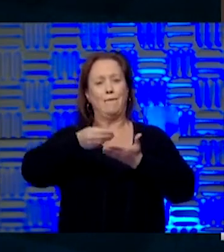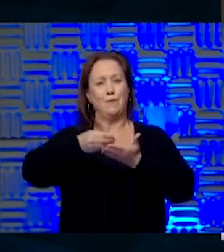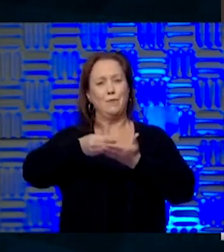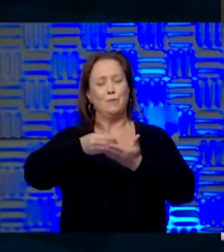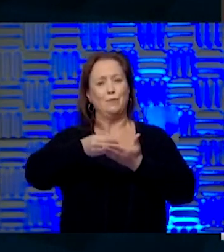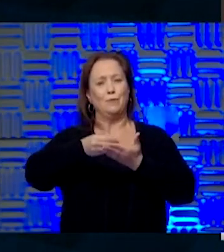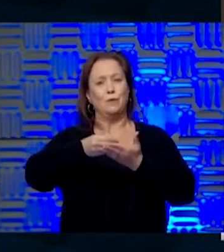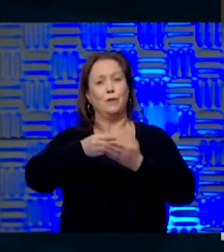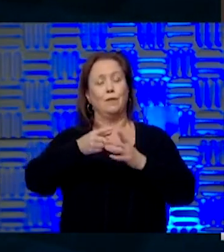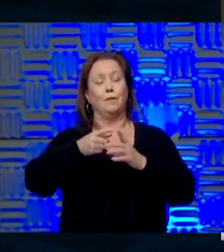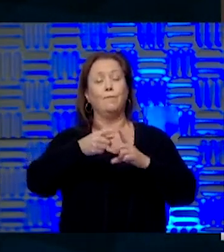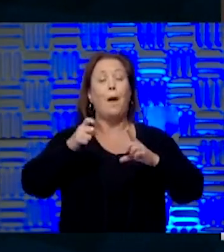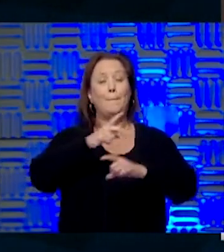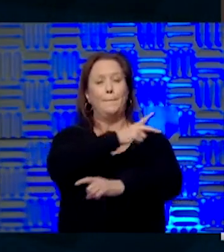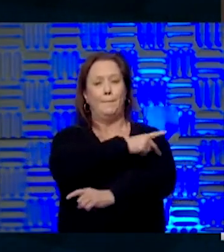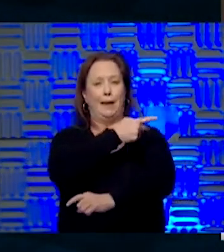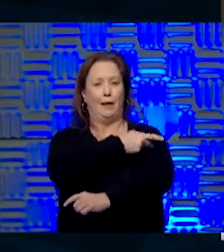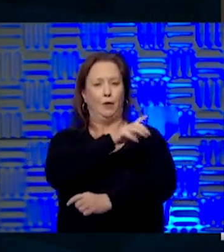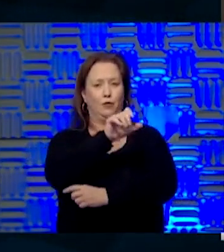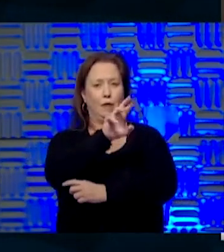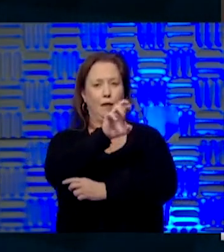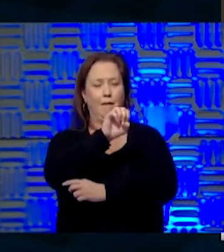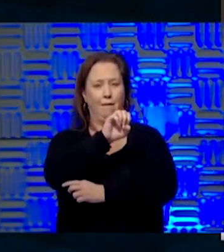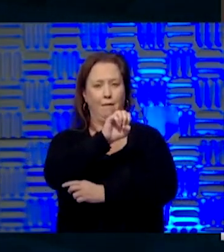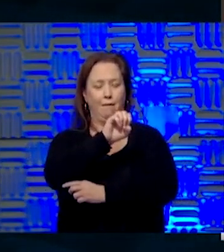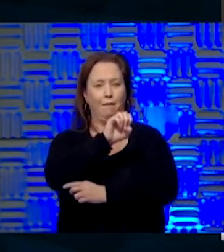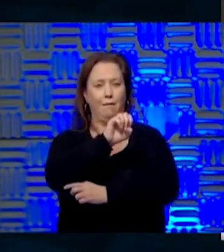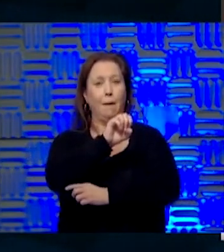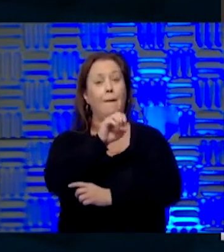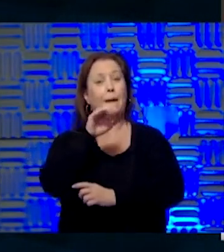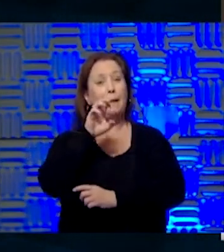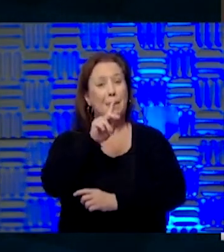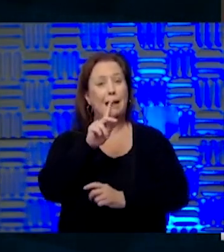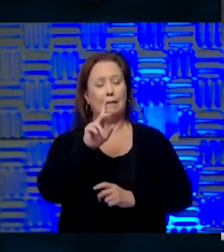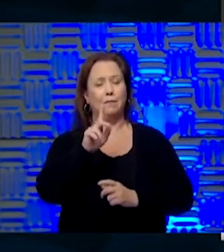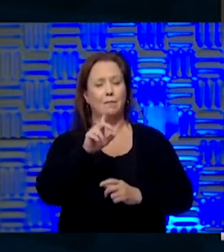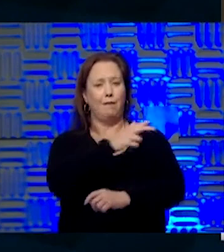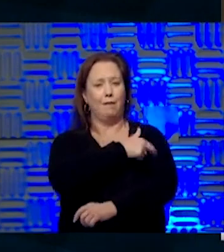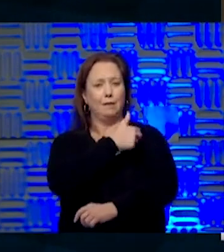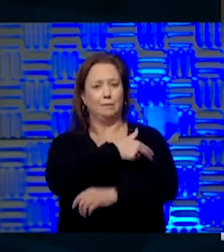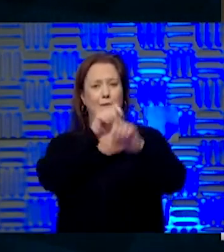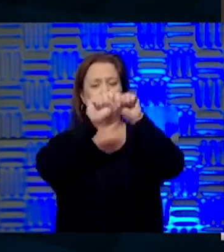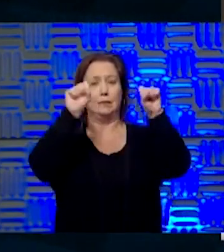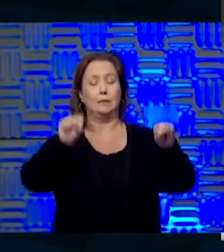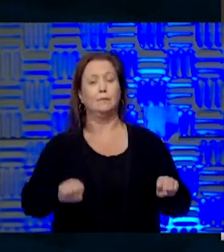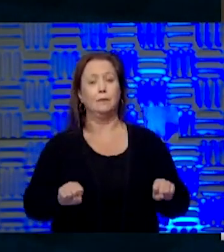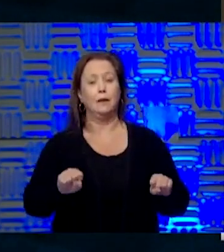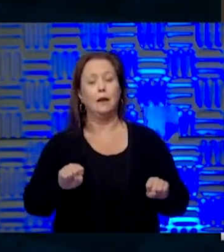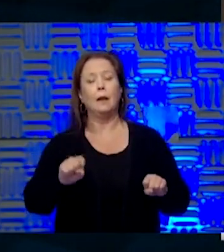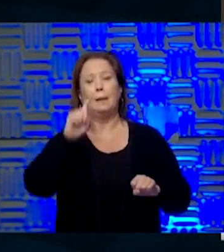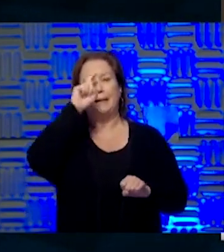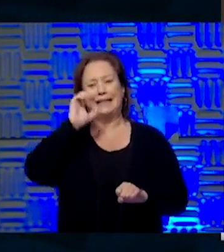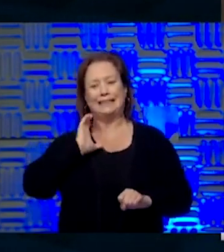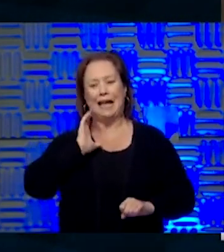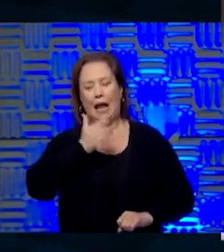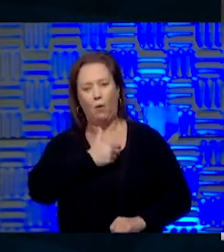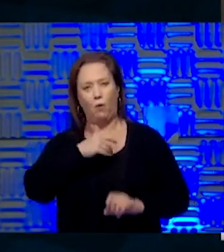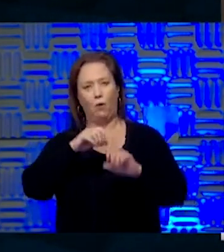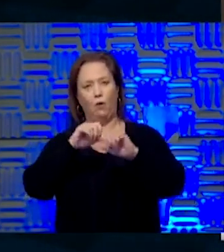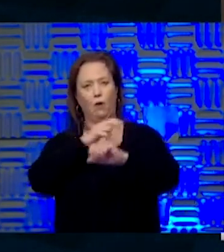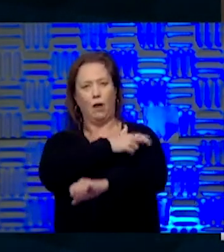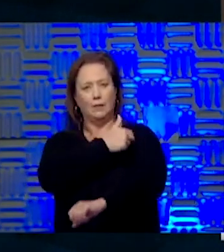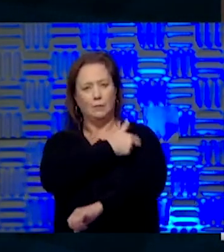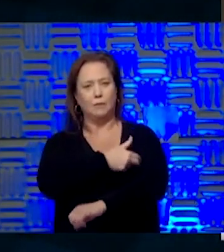from patient care return to our healthcare delivery system, because, as you said, our hospitals in particular, but